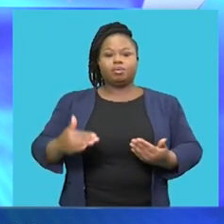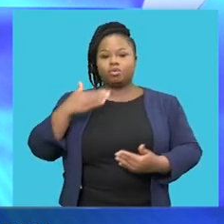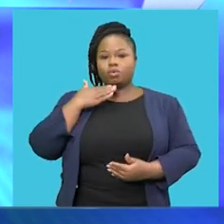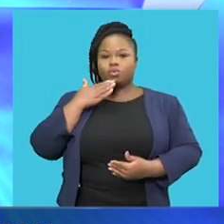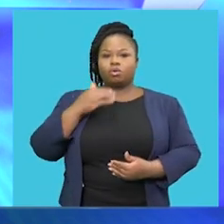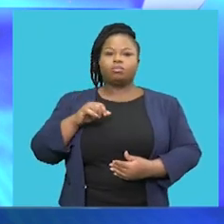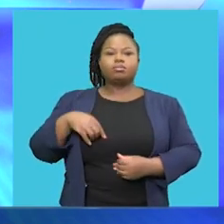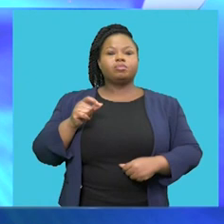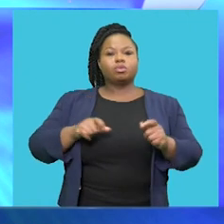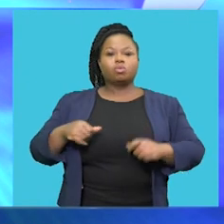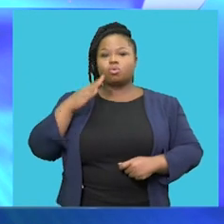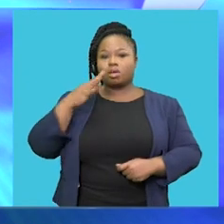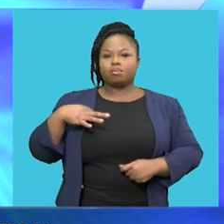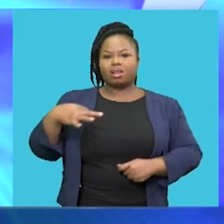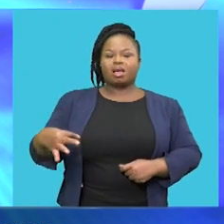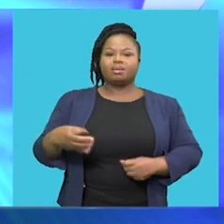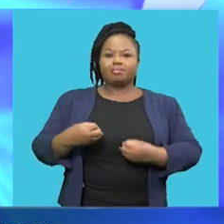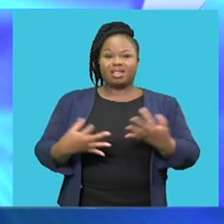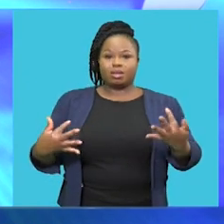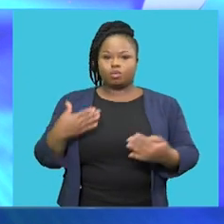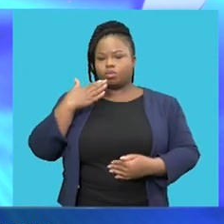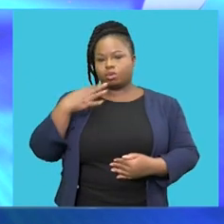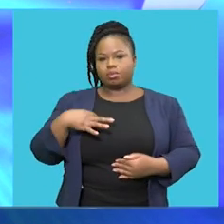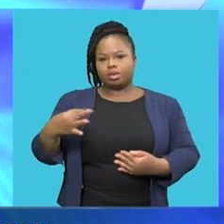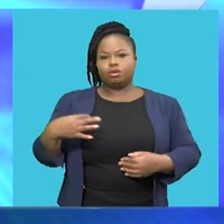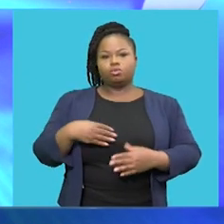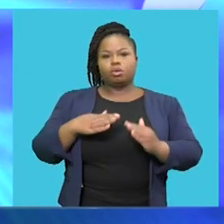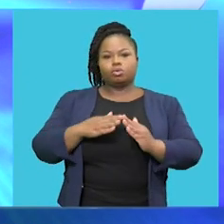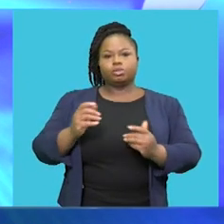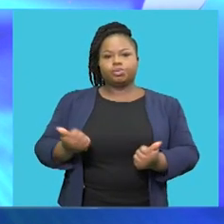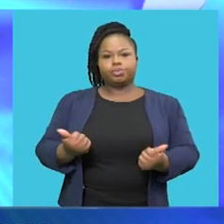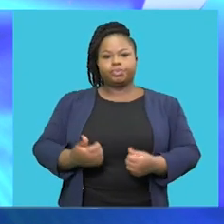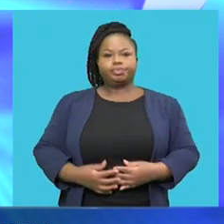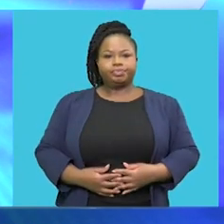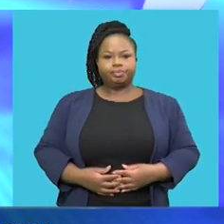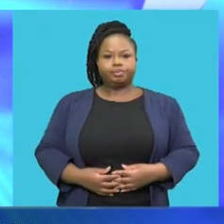amawaka esele zamkeliwe zabantu abanomdla wokuhlala kwezindlu.